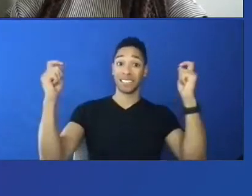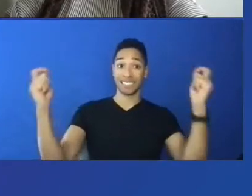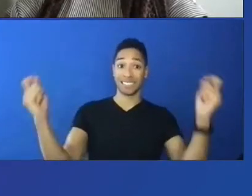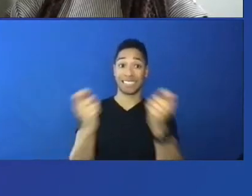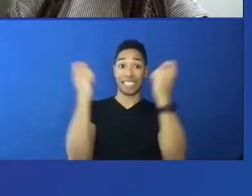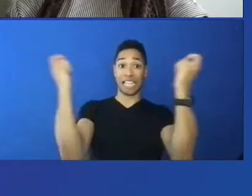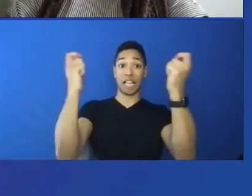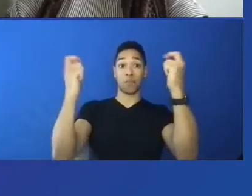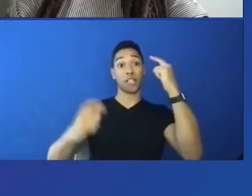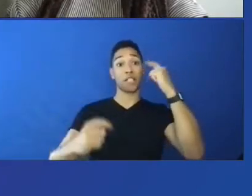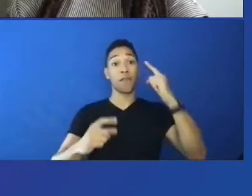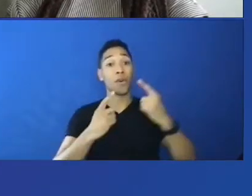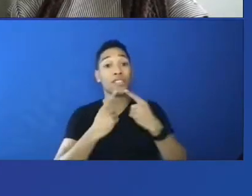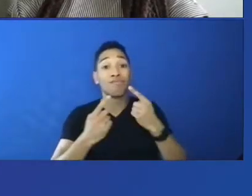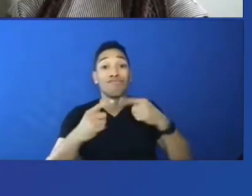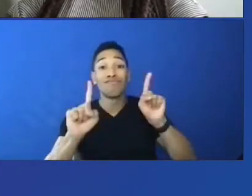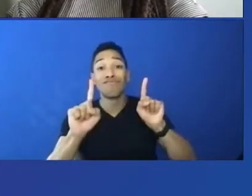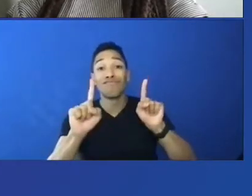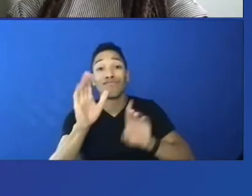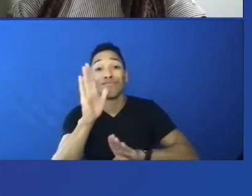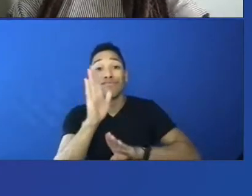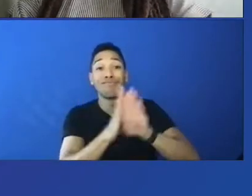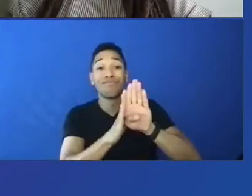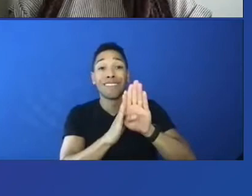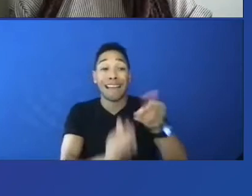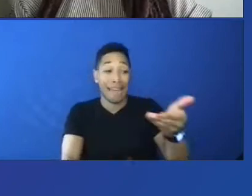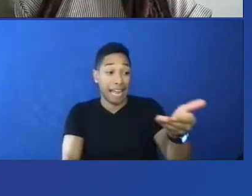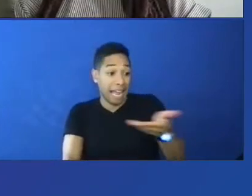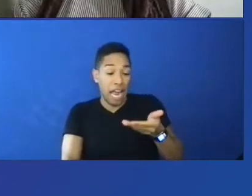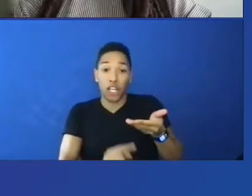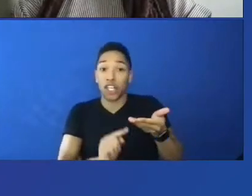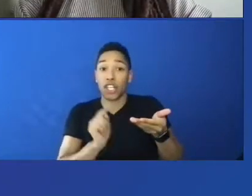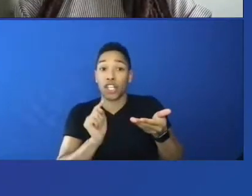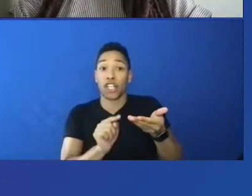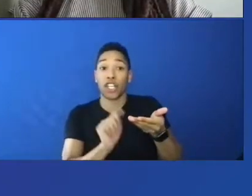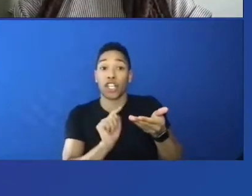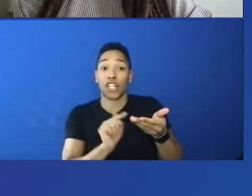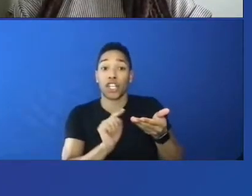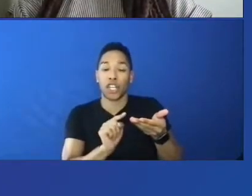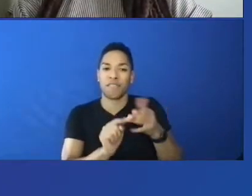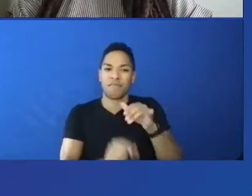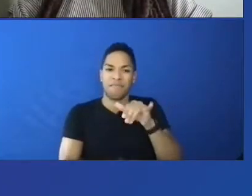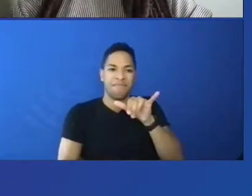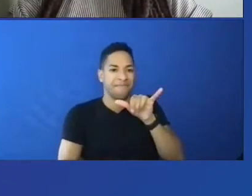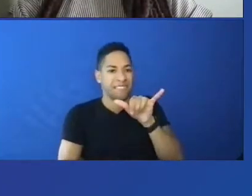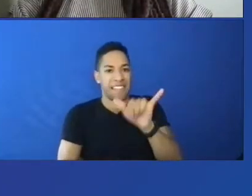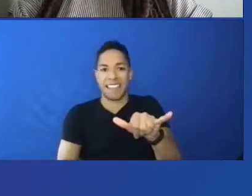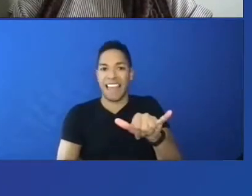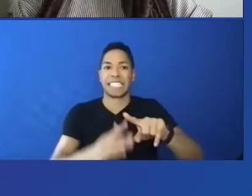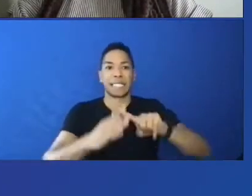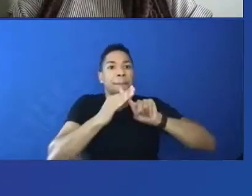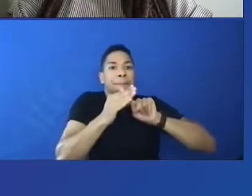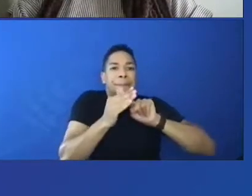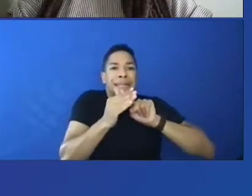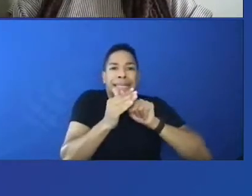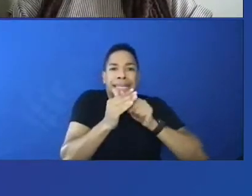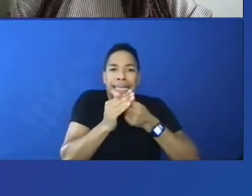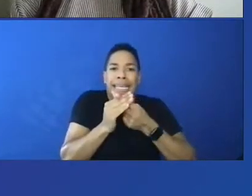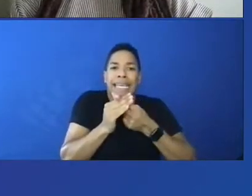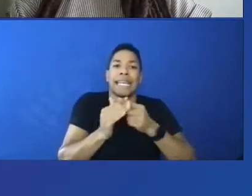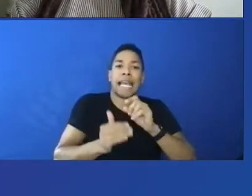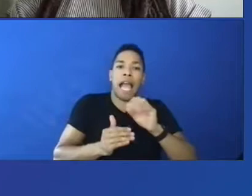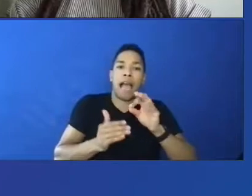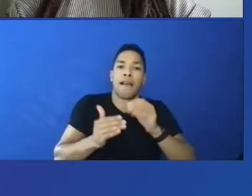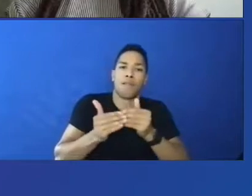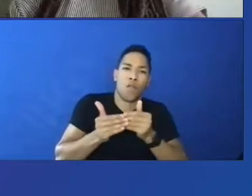of achieving the hire is the very, very beginning of a very long